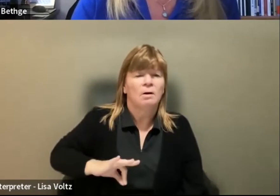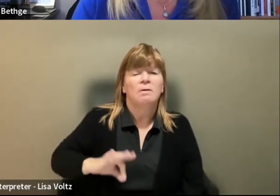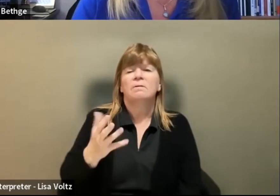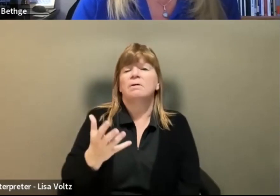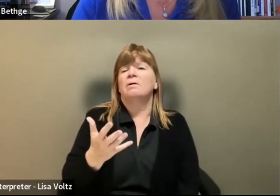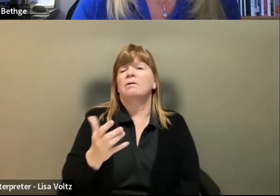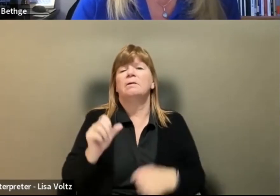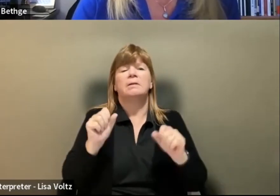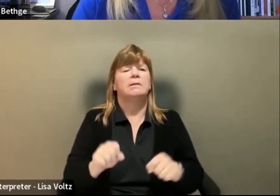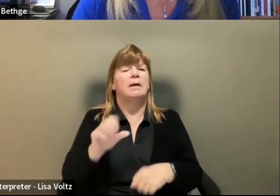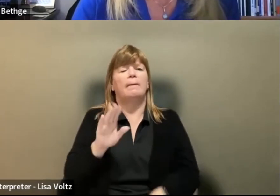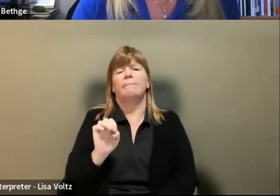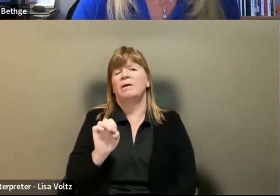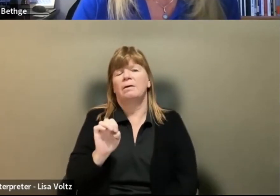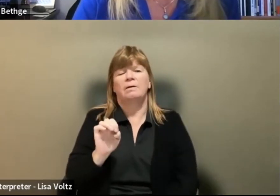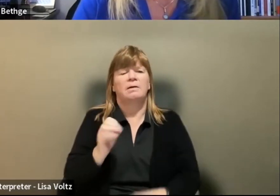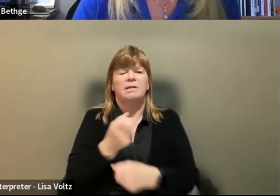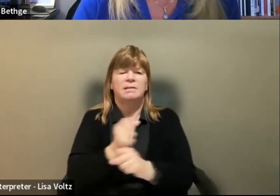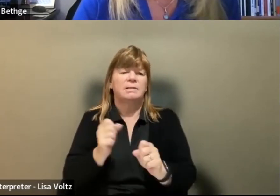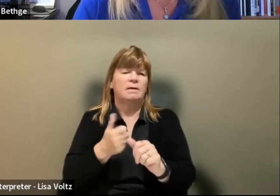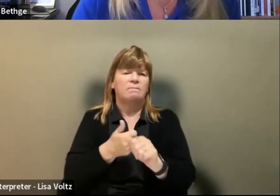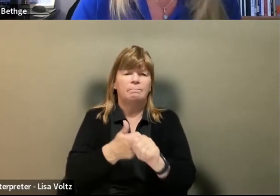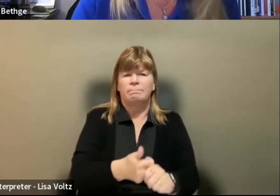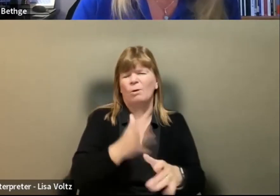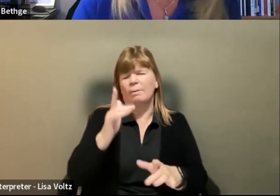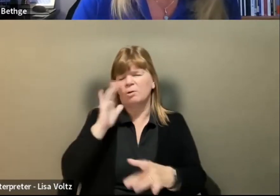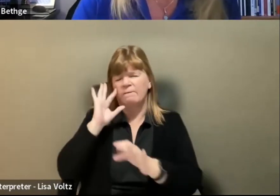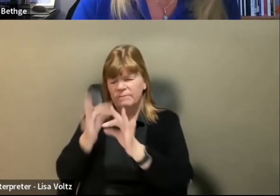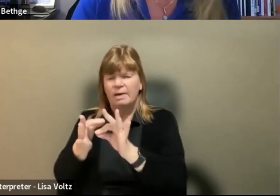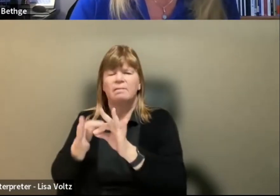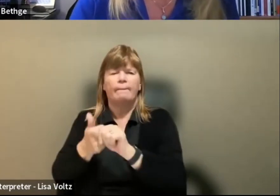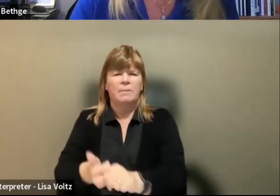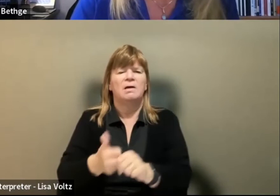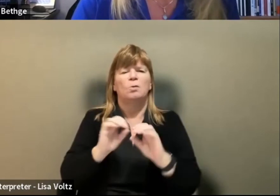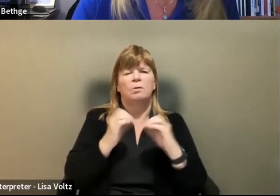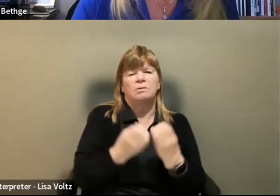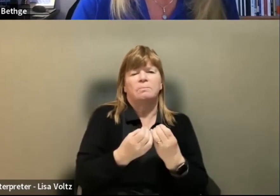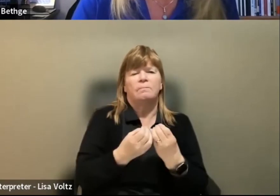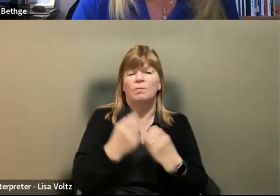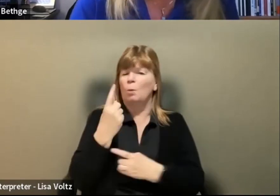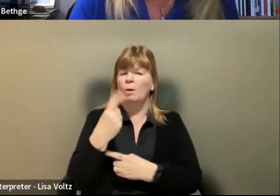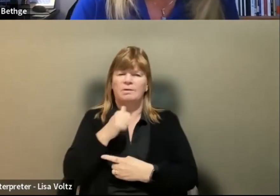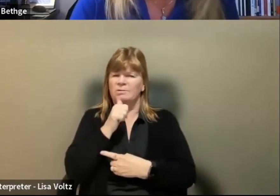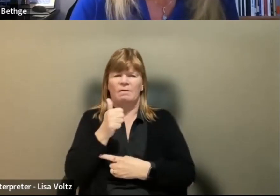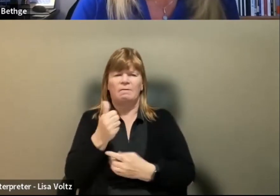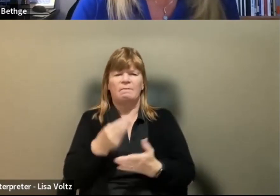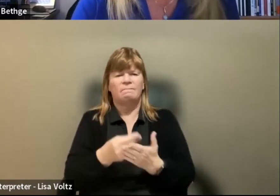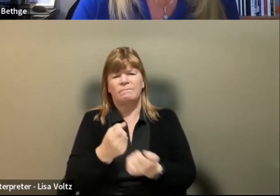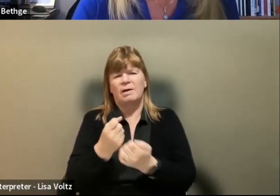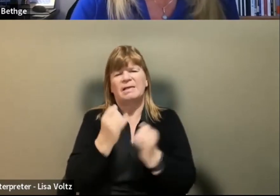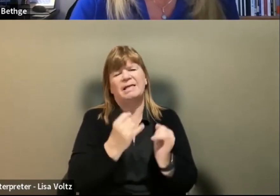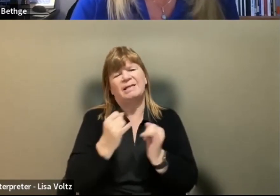can be faith-based organizations. The only ones we don't fund would be individuals